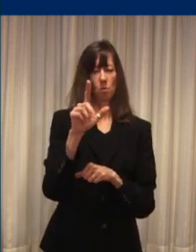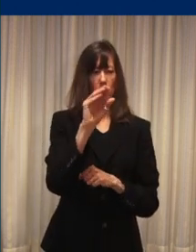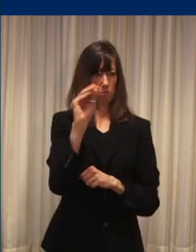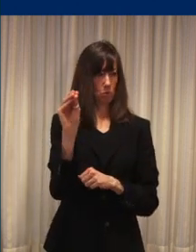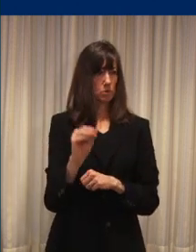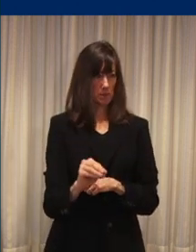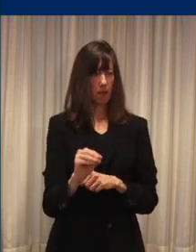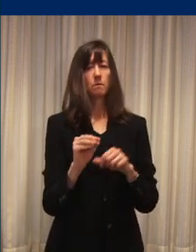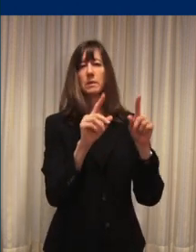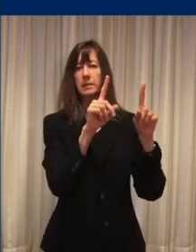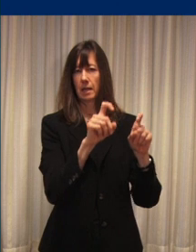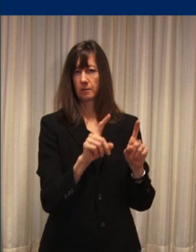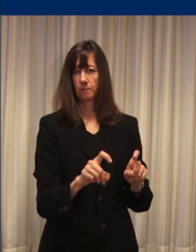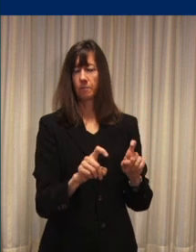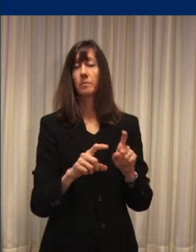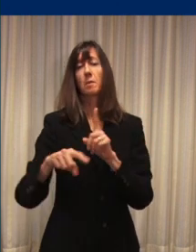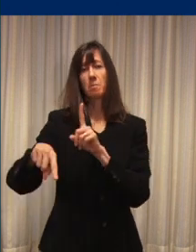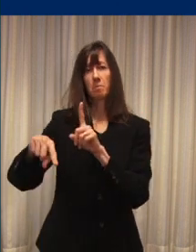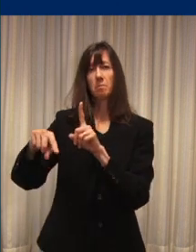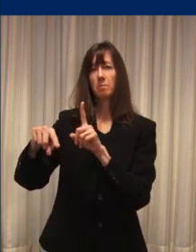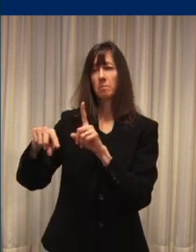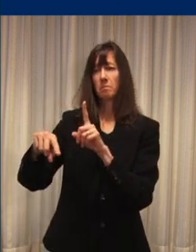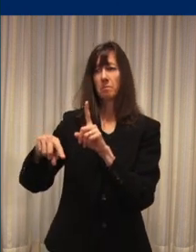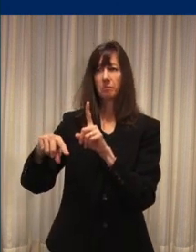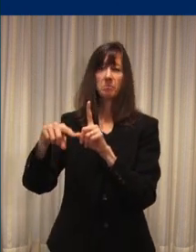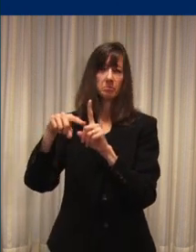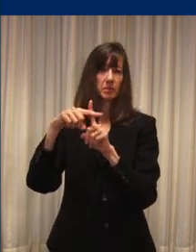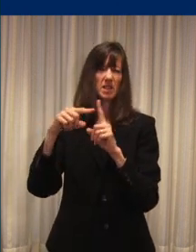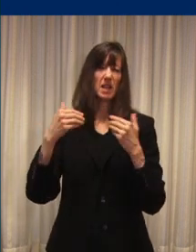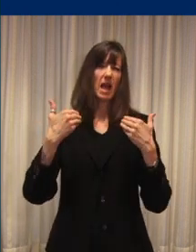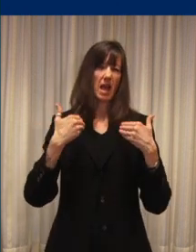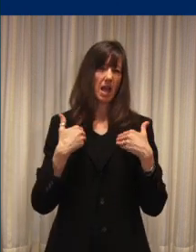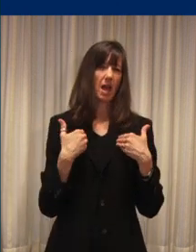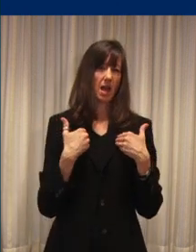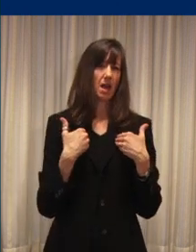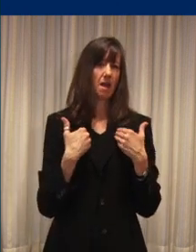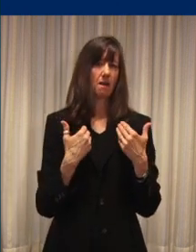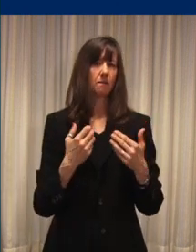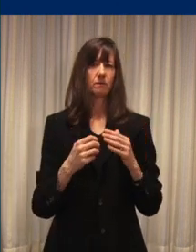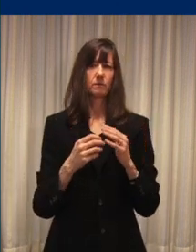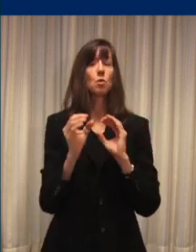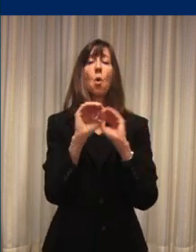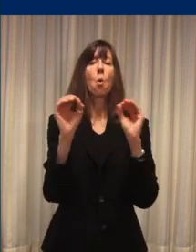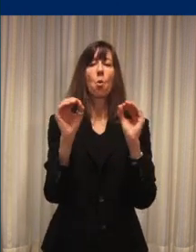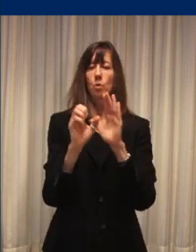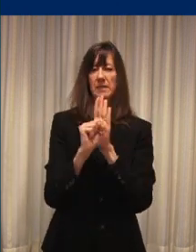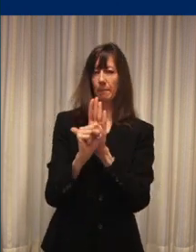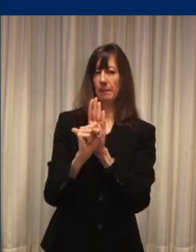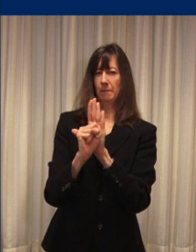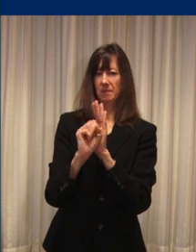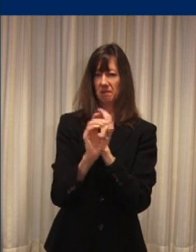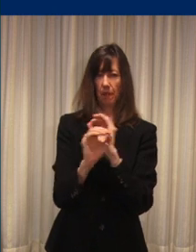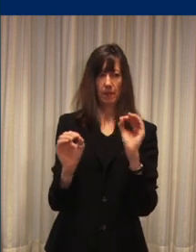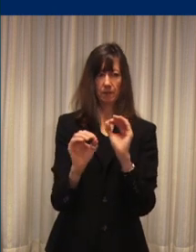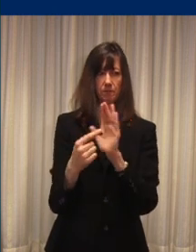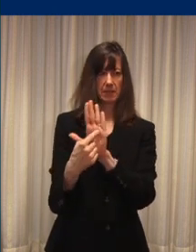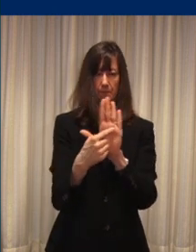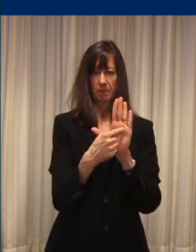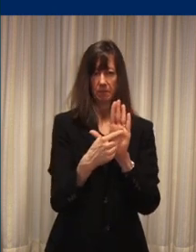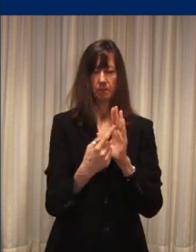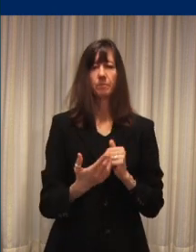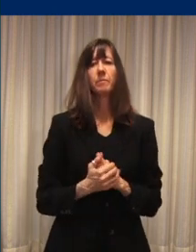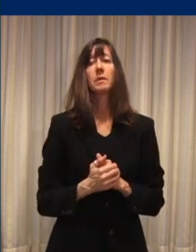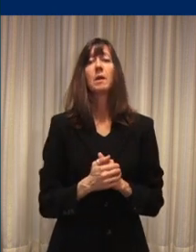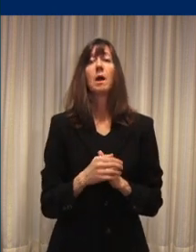of them being asymptomatic. The second facility we tested had 30% of the individuals